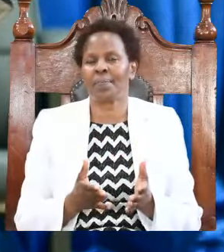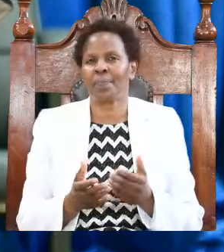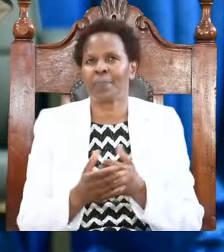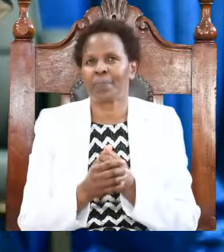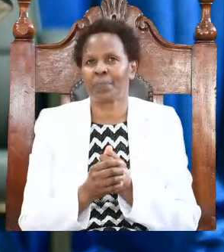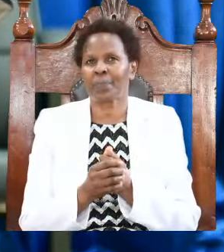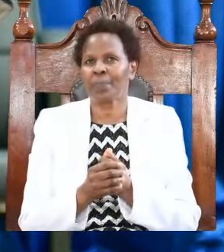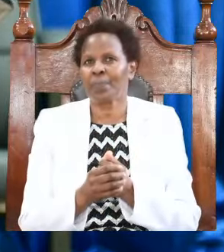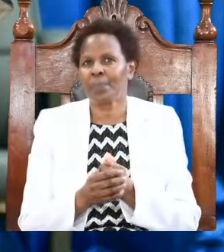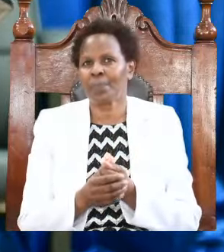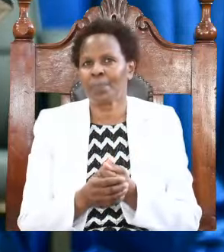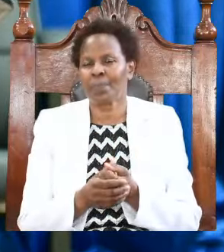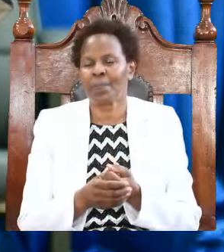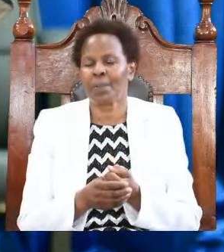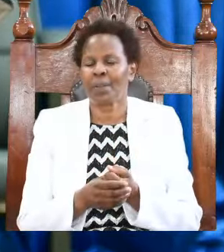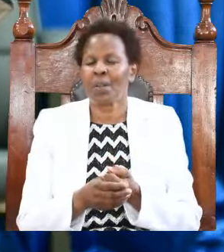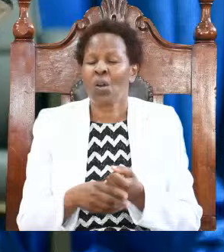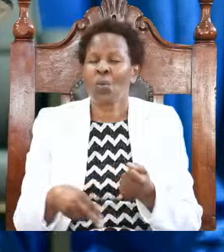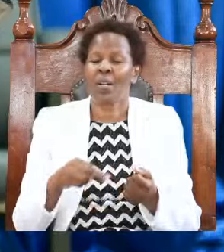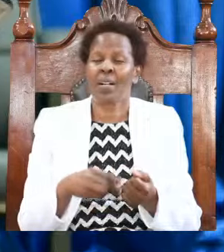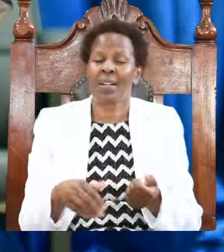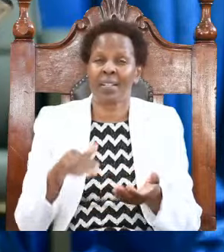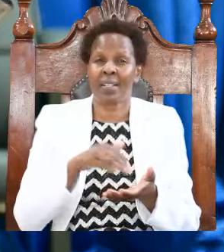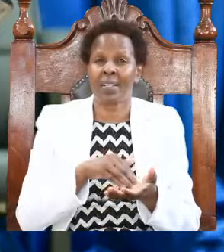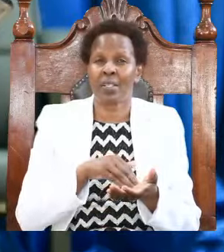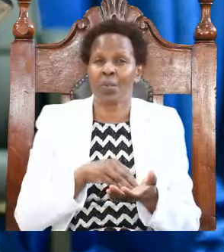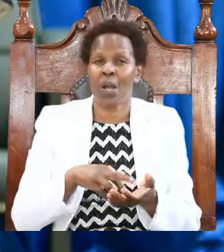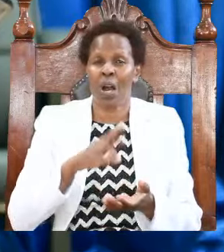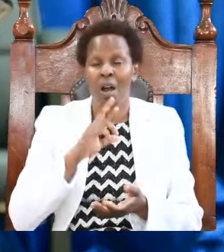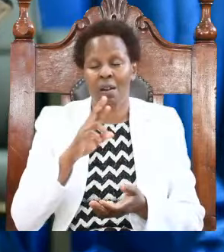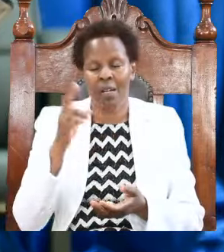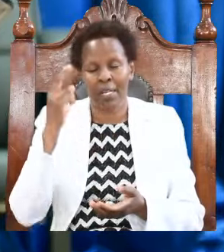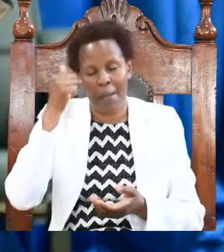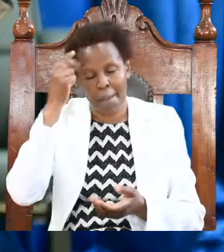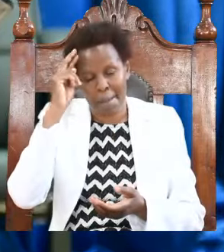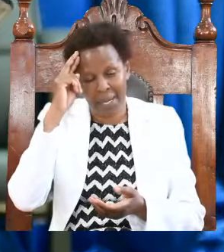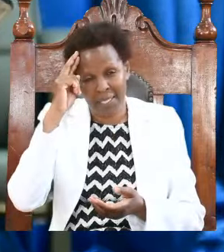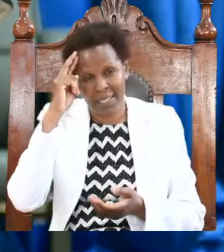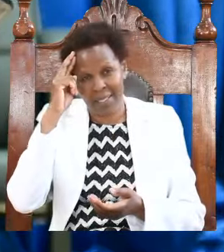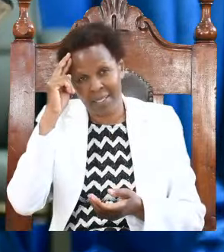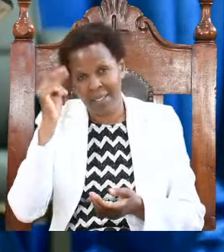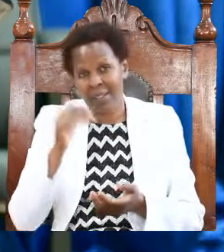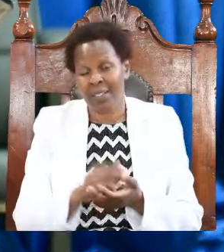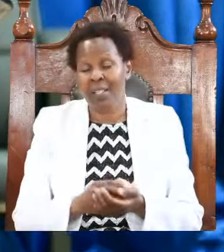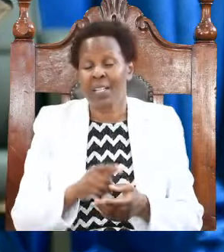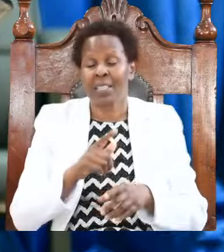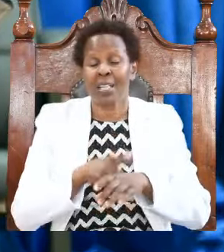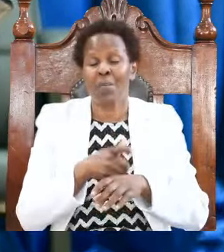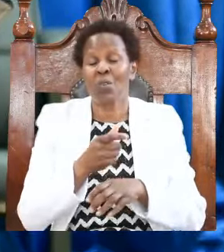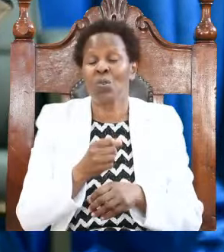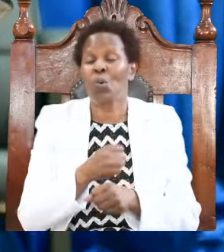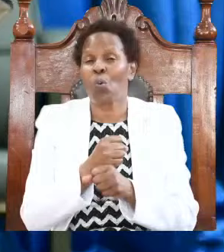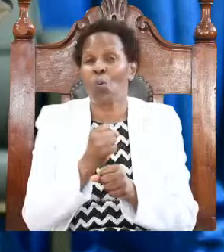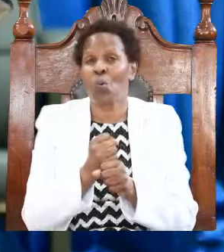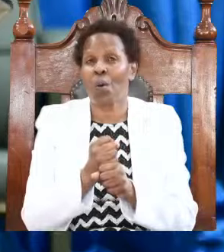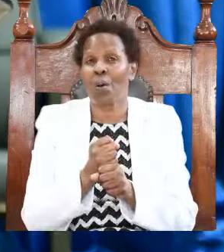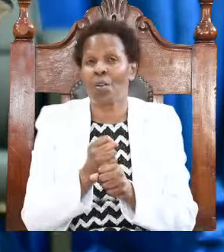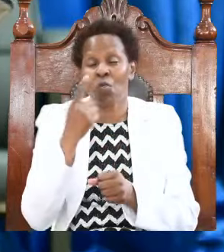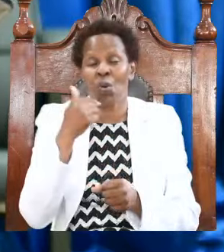reaction. You know, and we are also being reminded as we make this investment